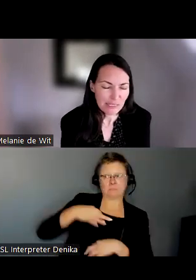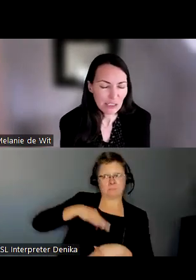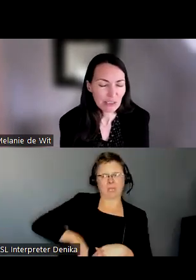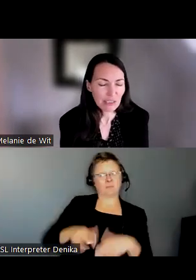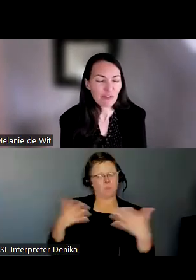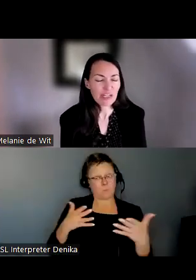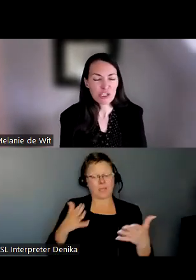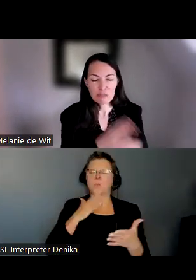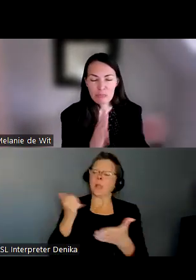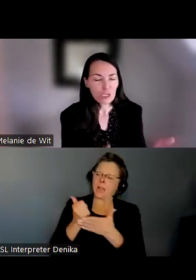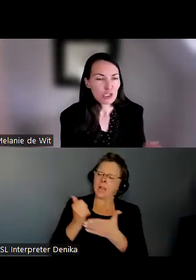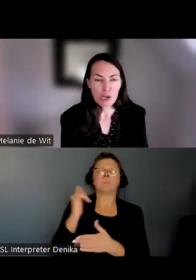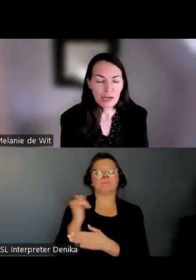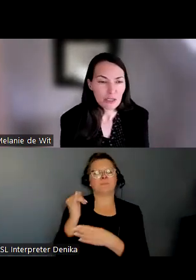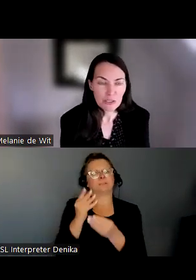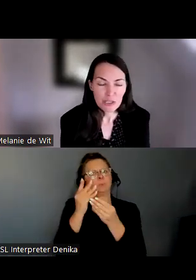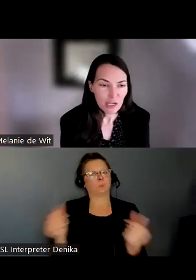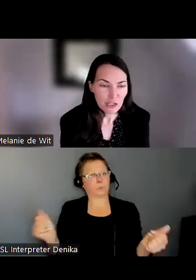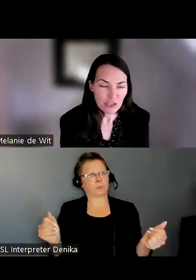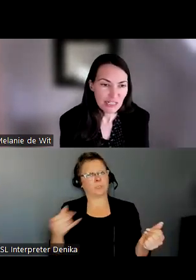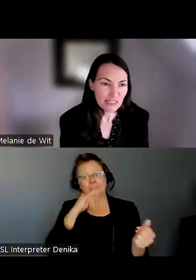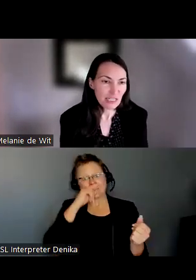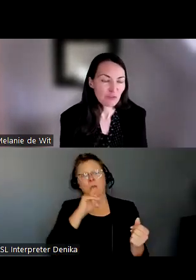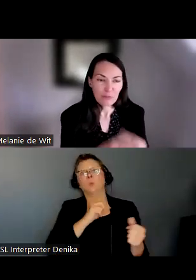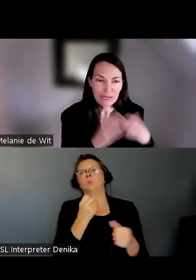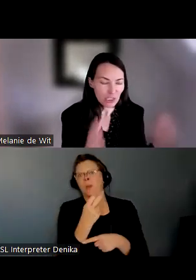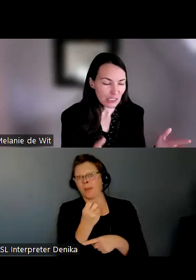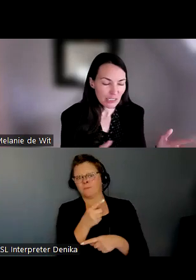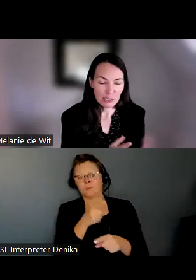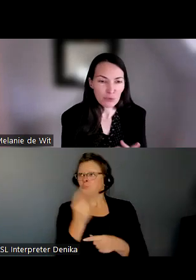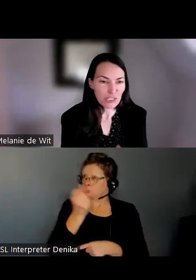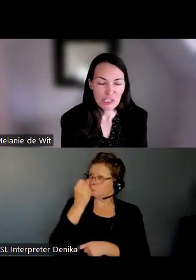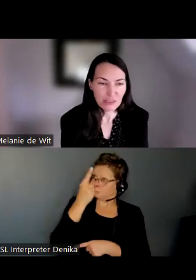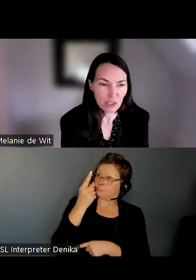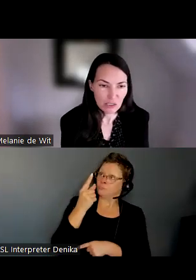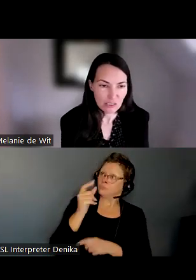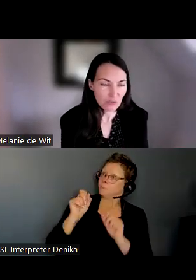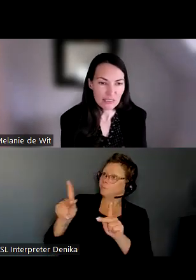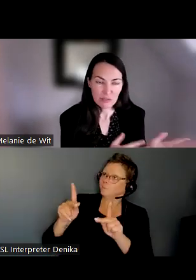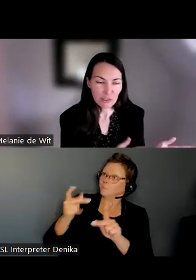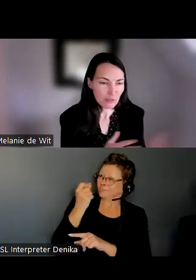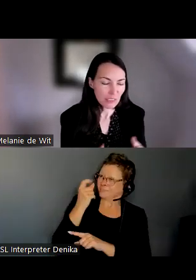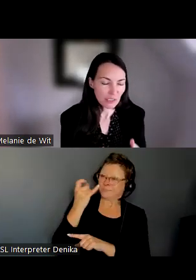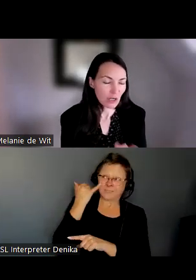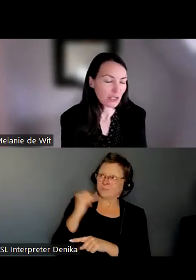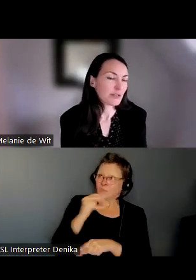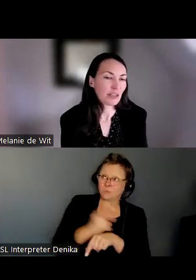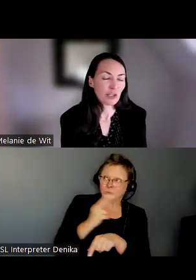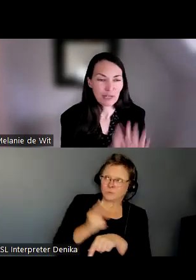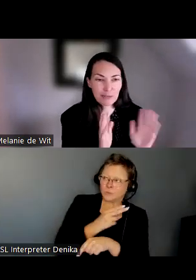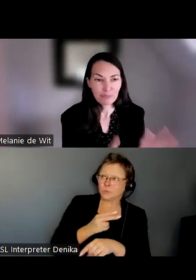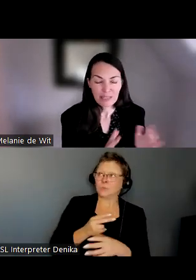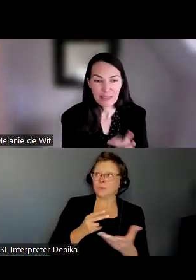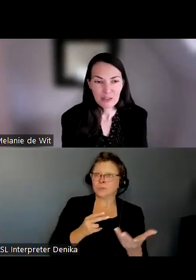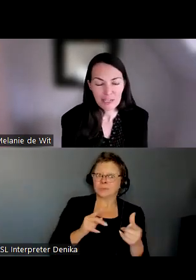with the bacterial infection. Child understands the information, can appreciate the consequences of using or not using